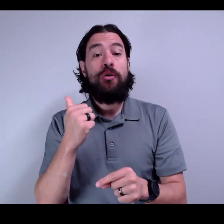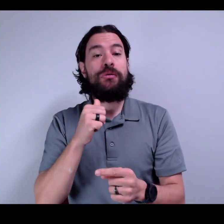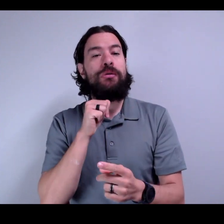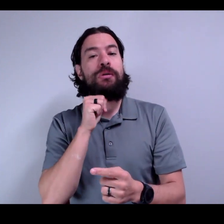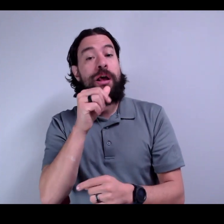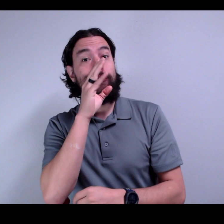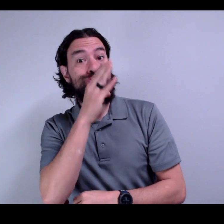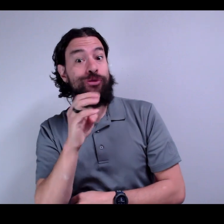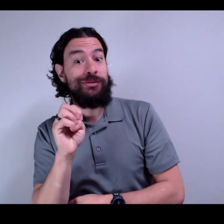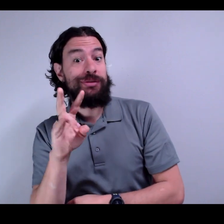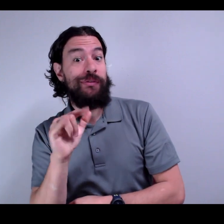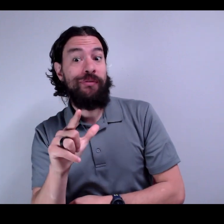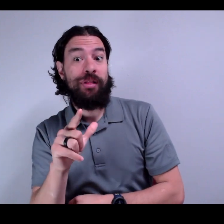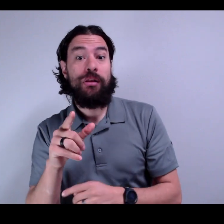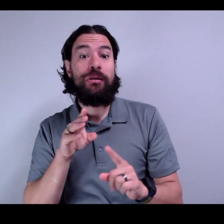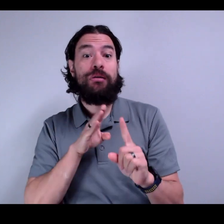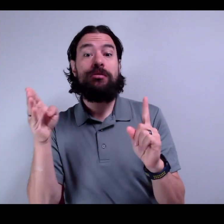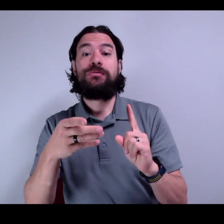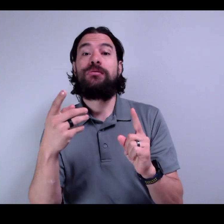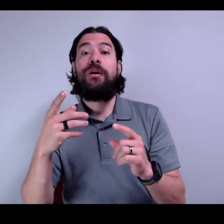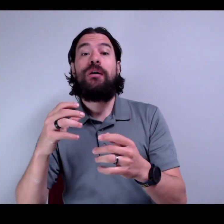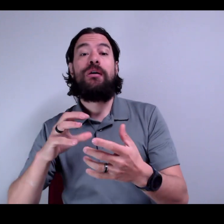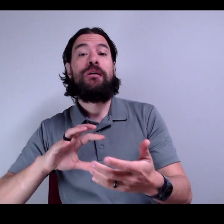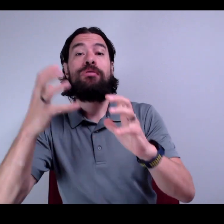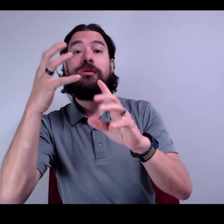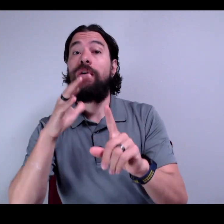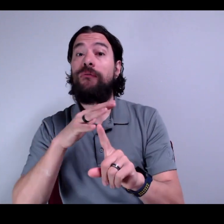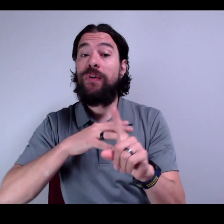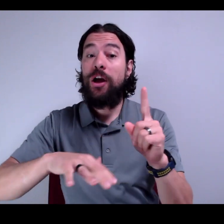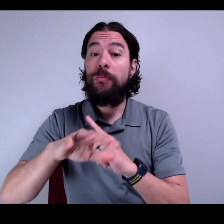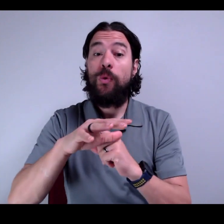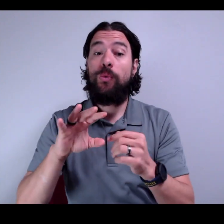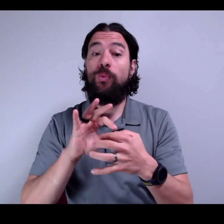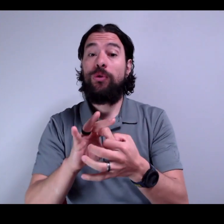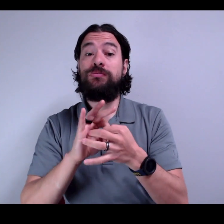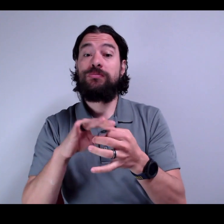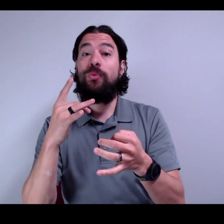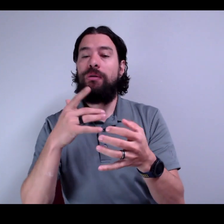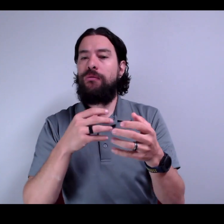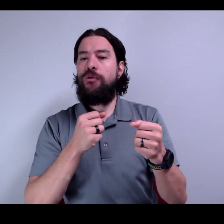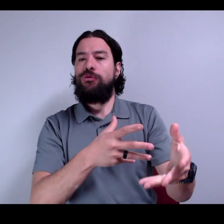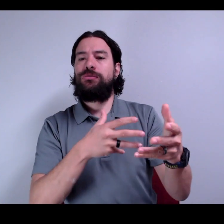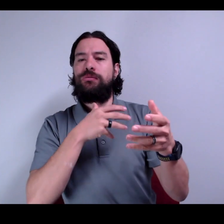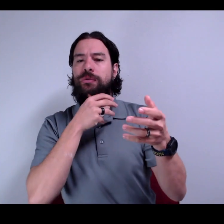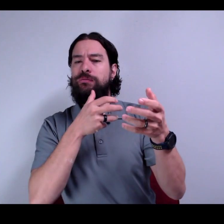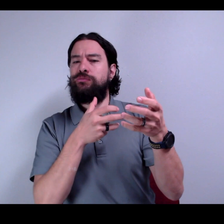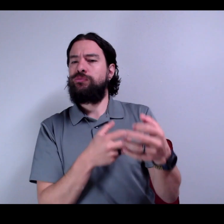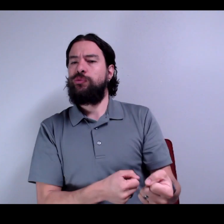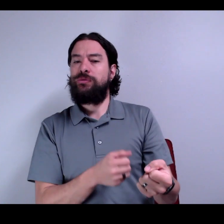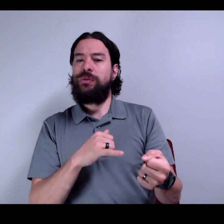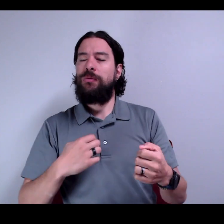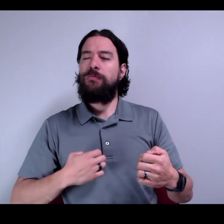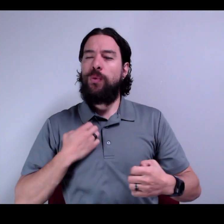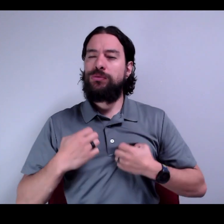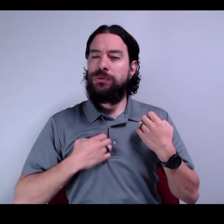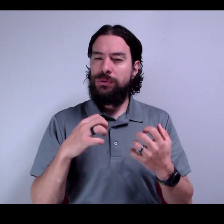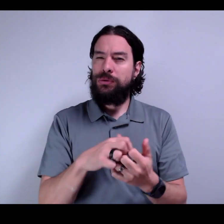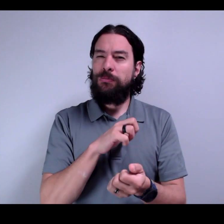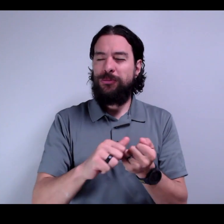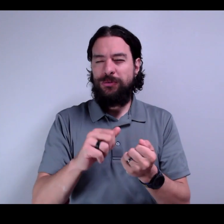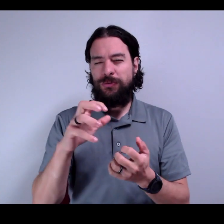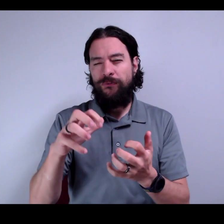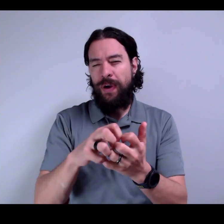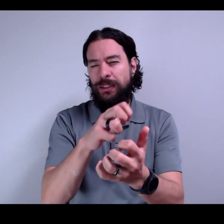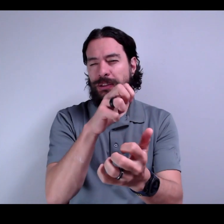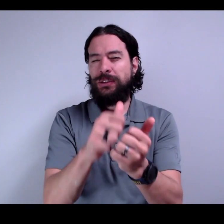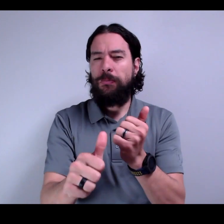evil, because they've also ruined the environment of the relationship, creating a lack of trust, there's emotional damage. It's like